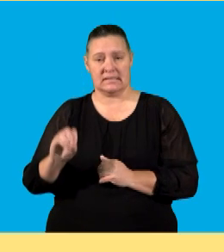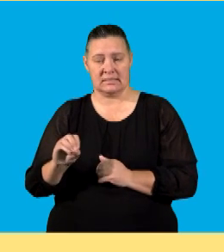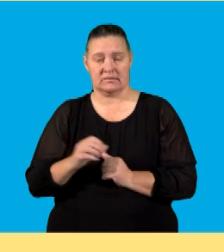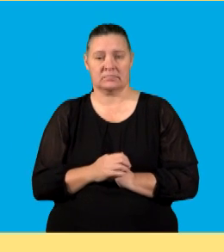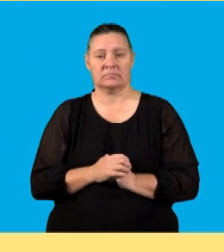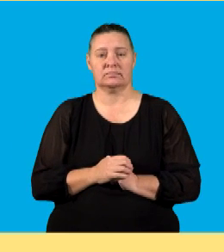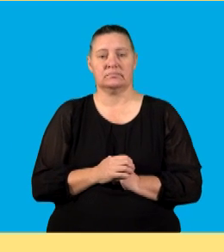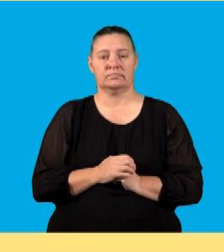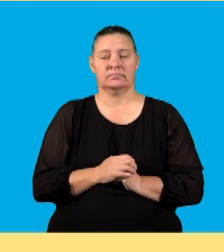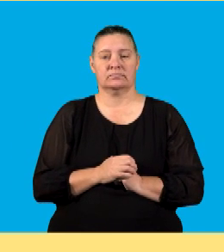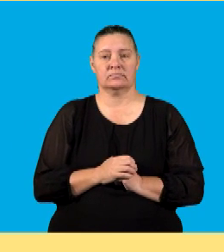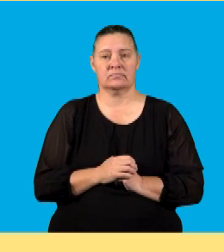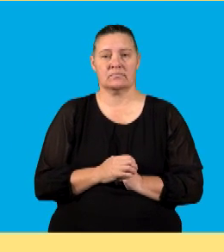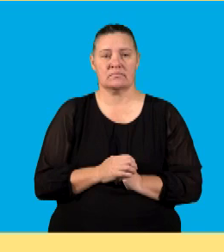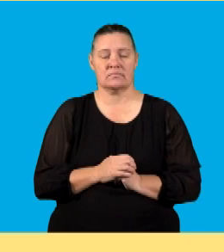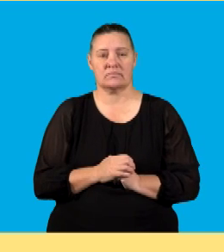13.4%.